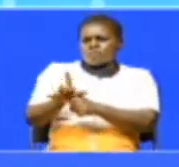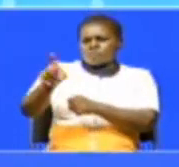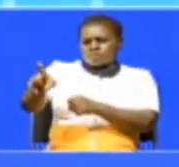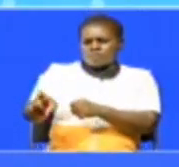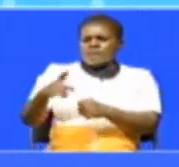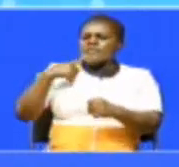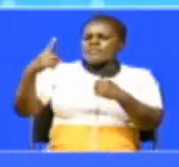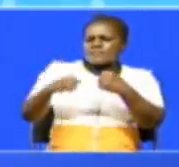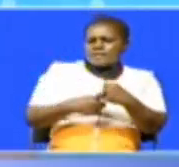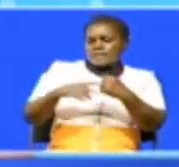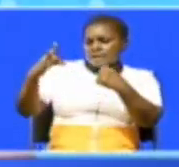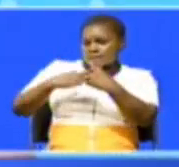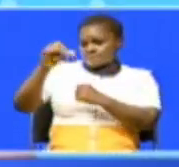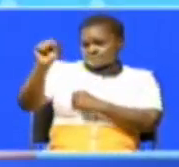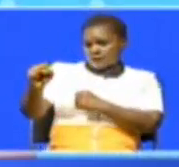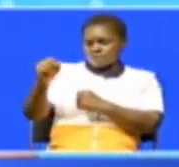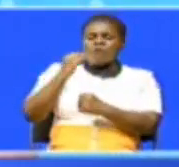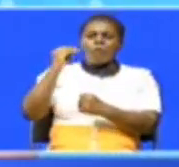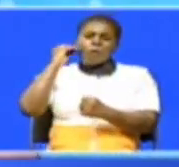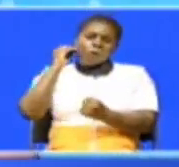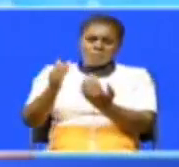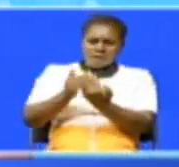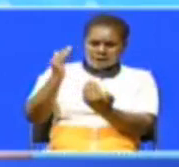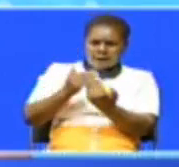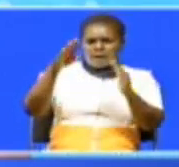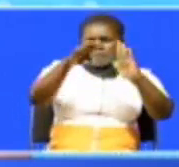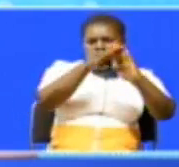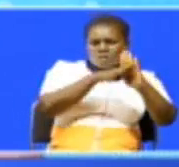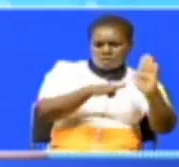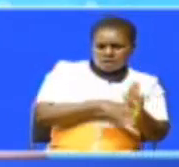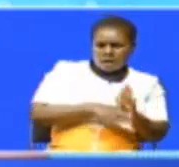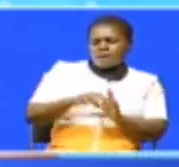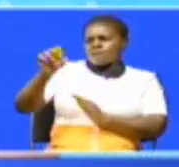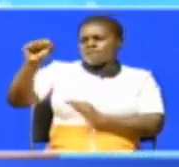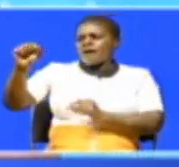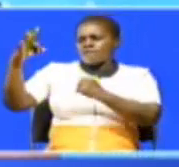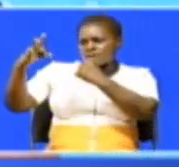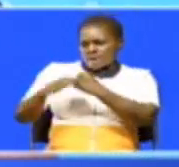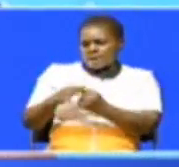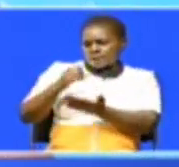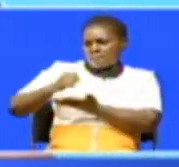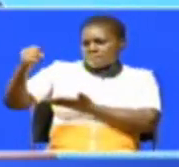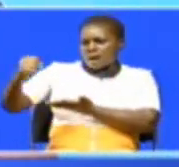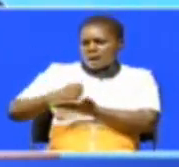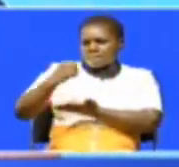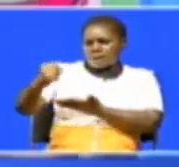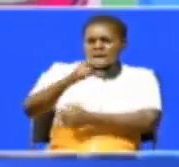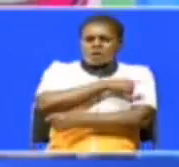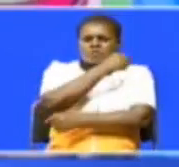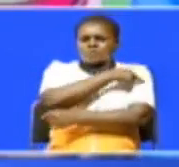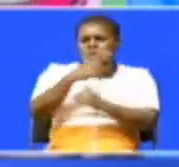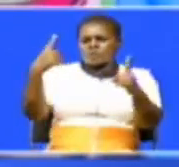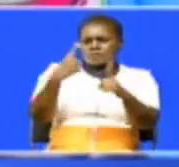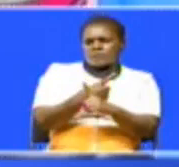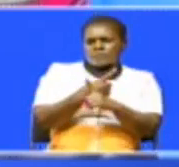which 685 are from the home-based care program, whereas 58 were discharged from various facilities.